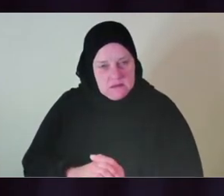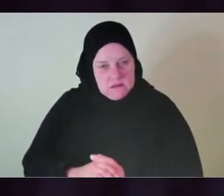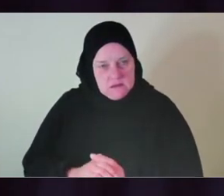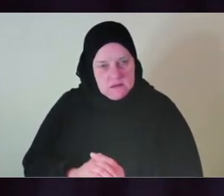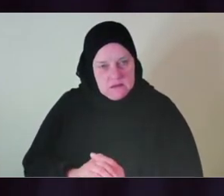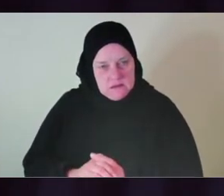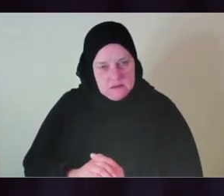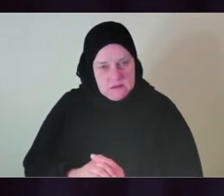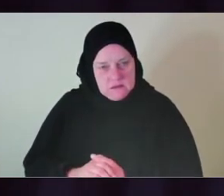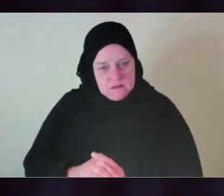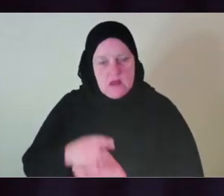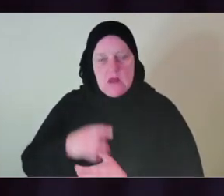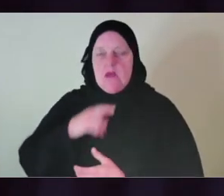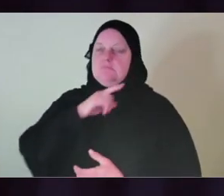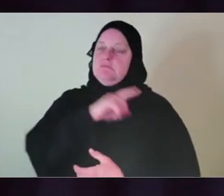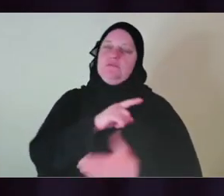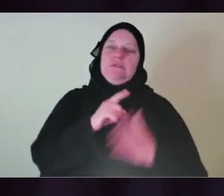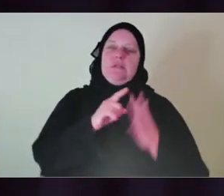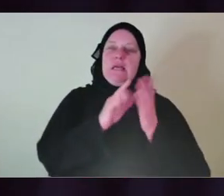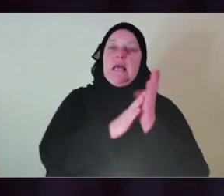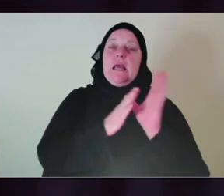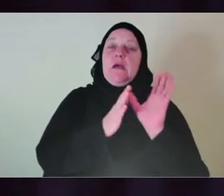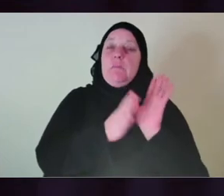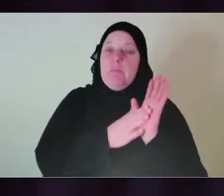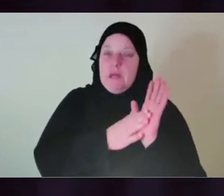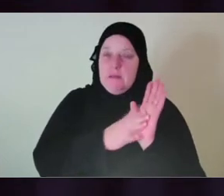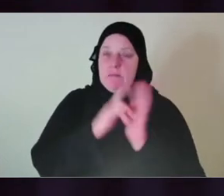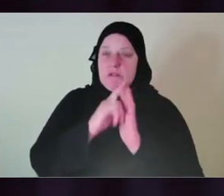buried next to his grandfather, Imam al-Kadhim.